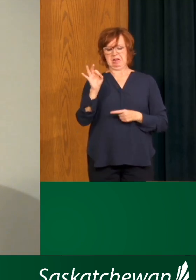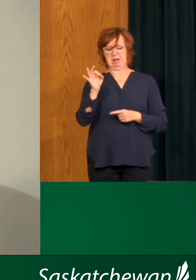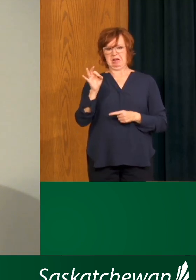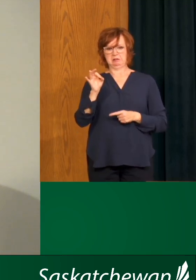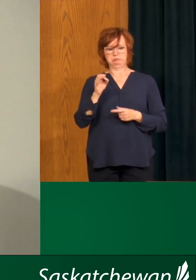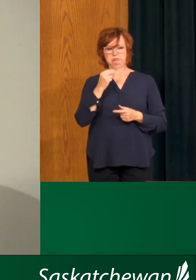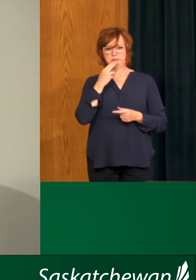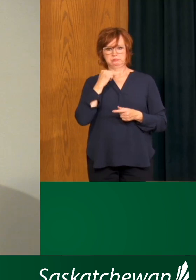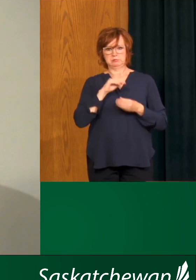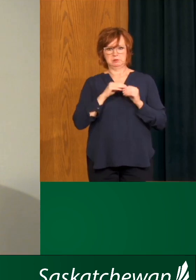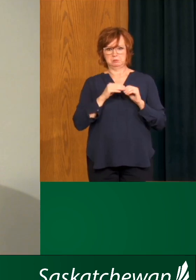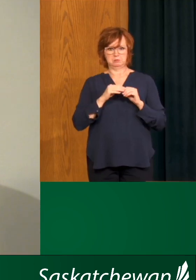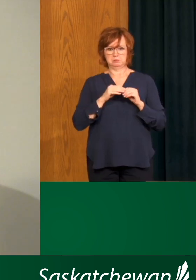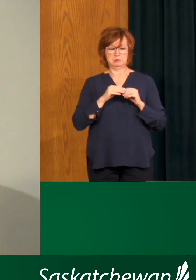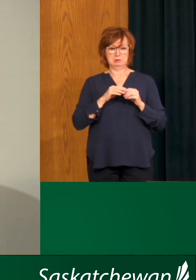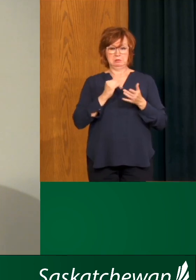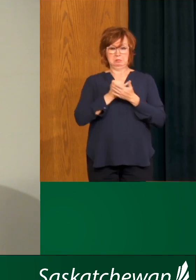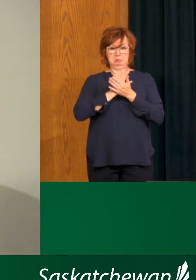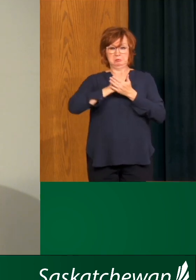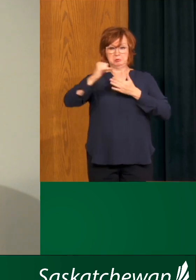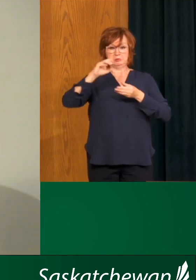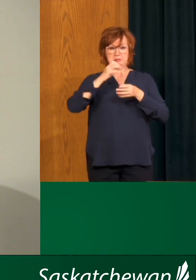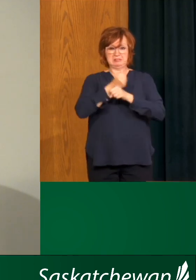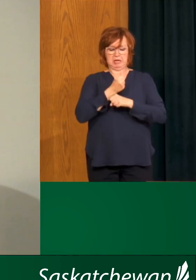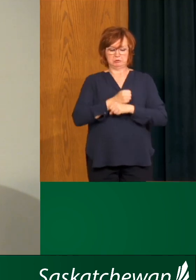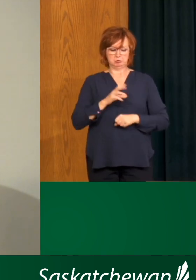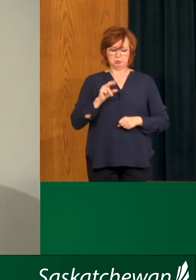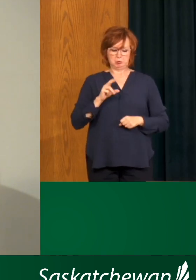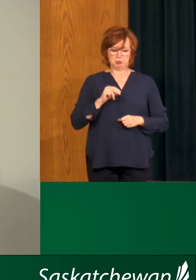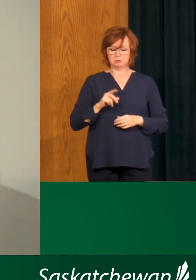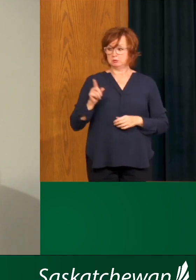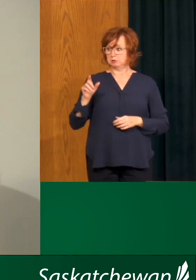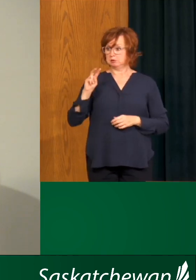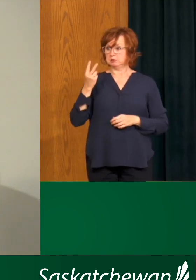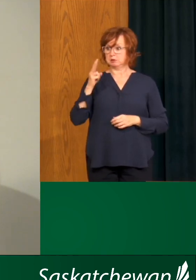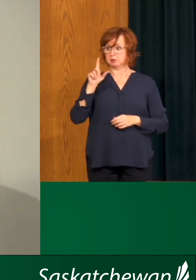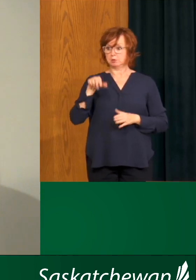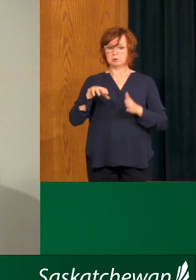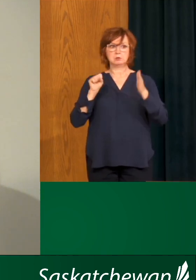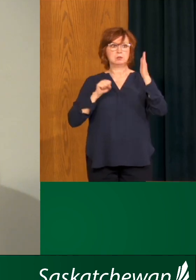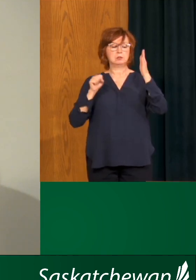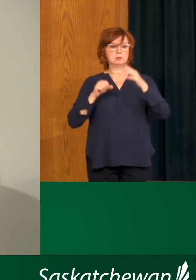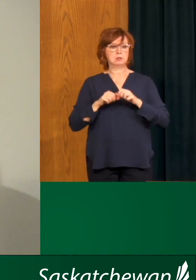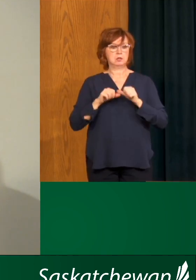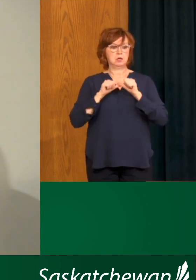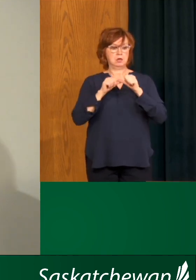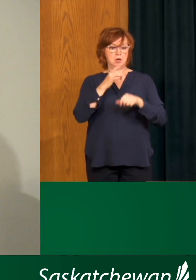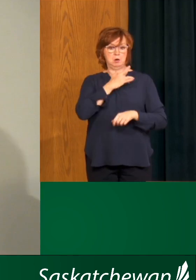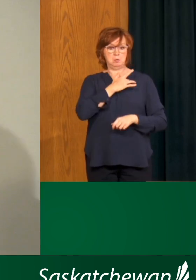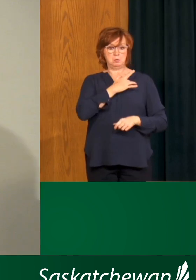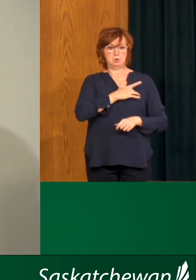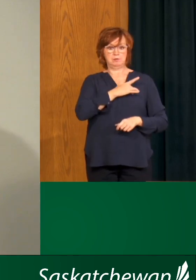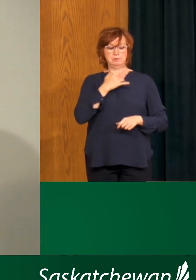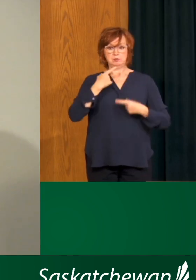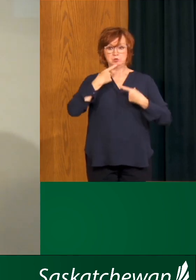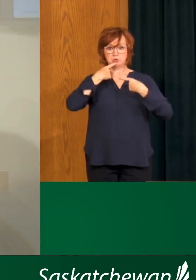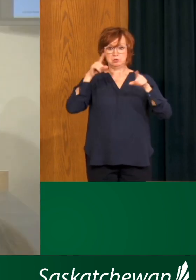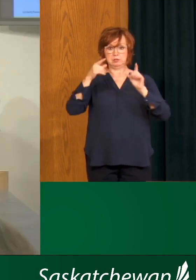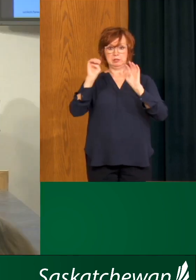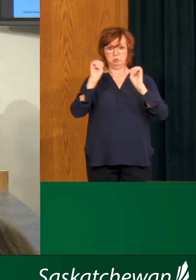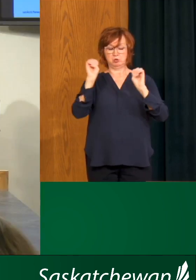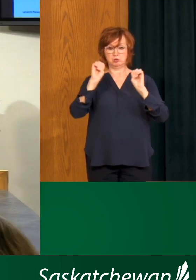difference. Follow up, Mark? Yes. Has the provincial state of emergency been extended?